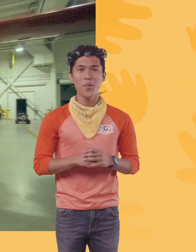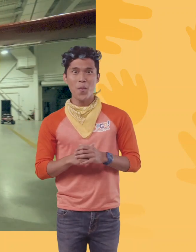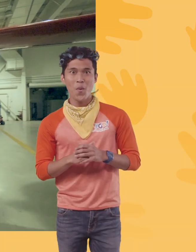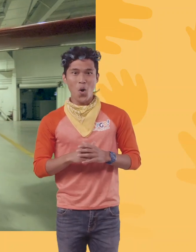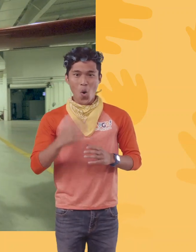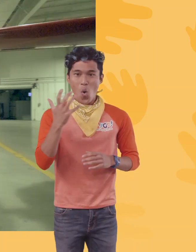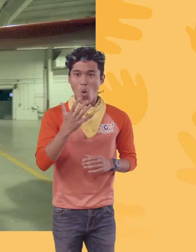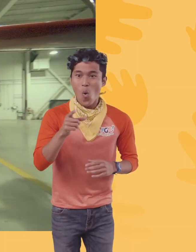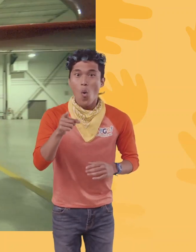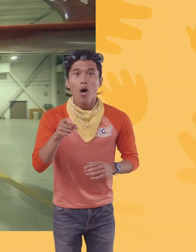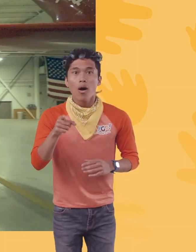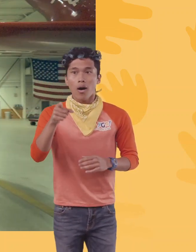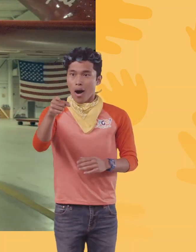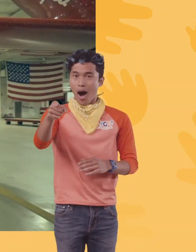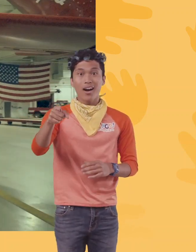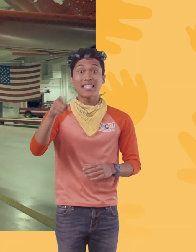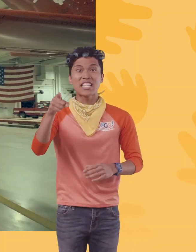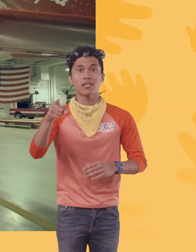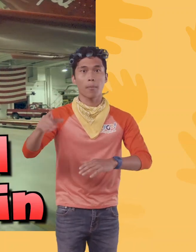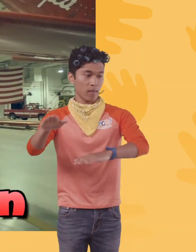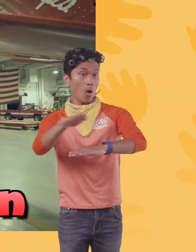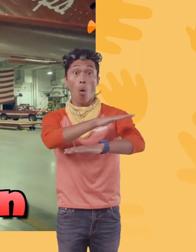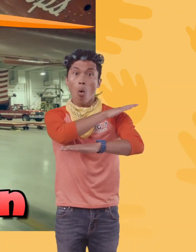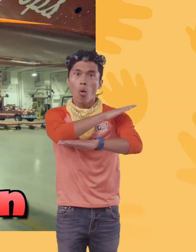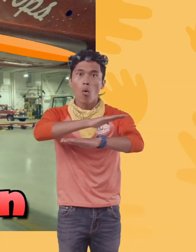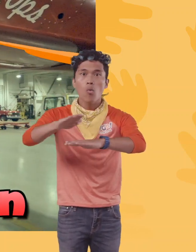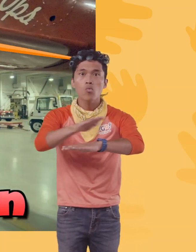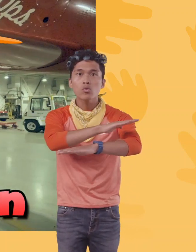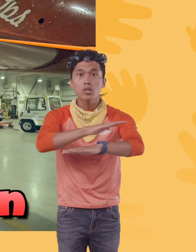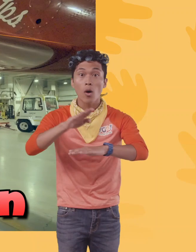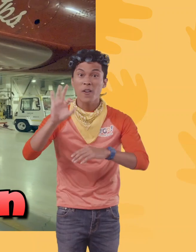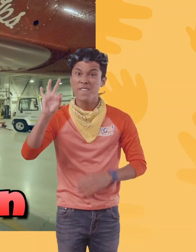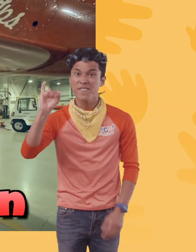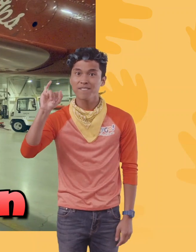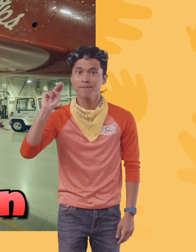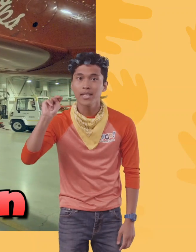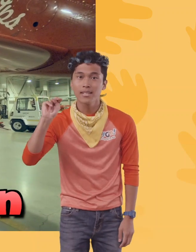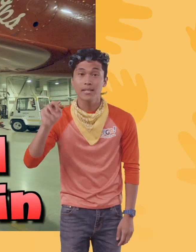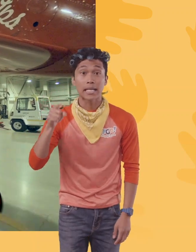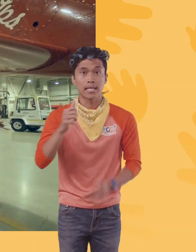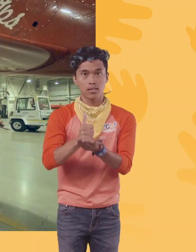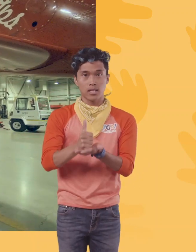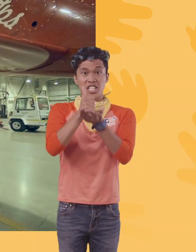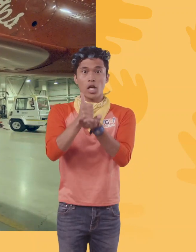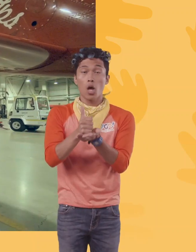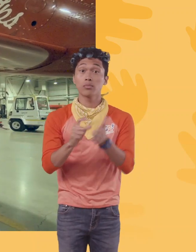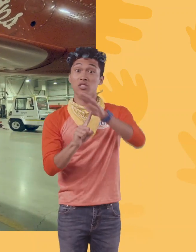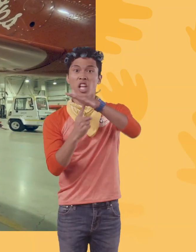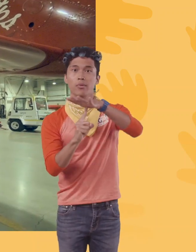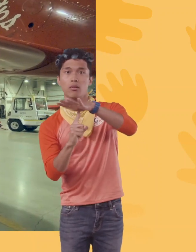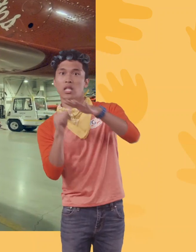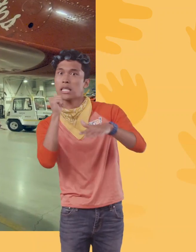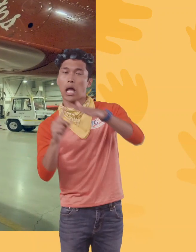Whoa. Wow, this is a horizontal stabilizer fin. It keeps the